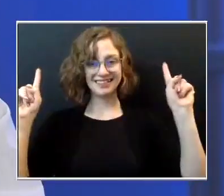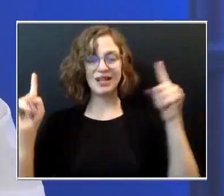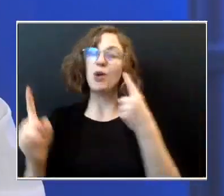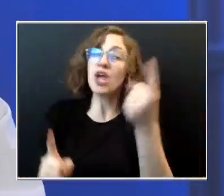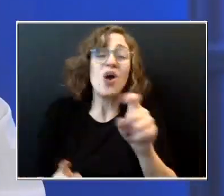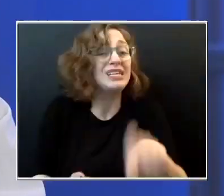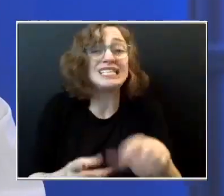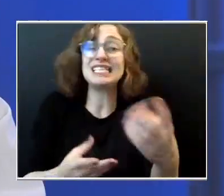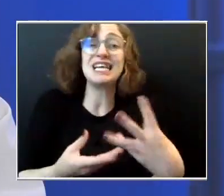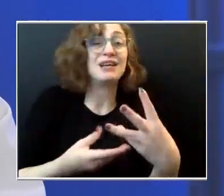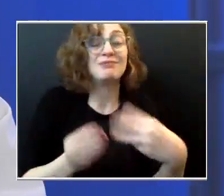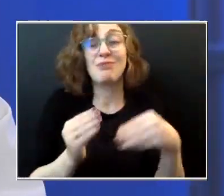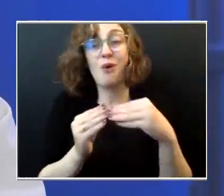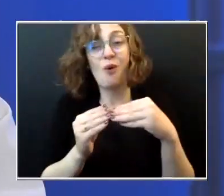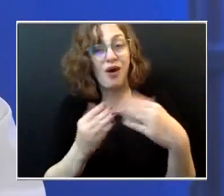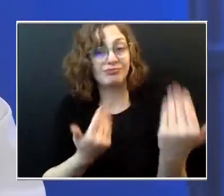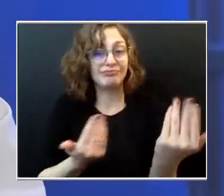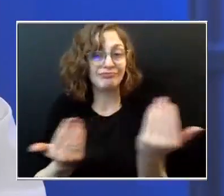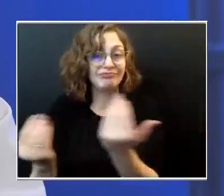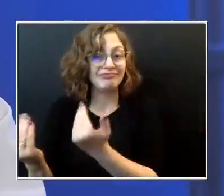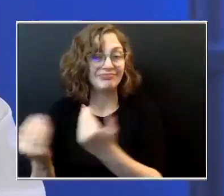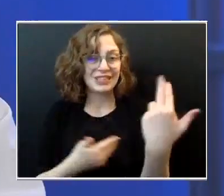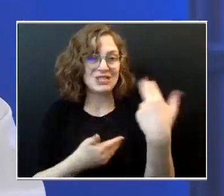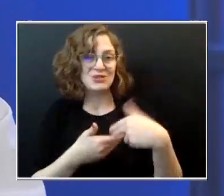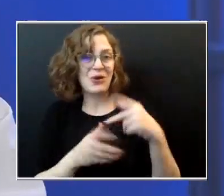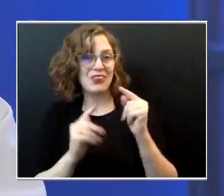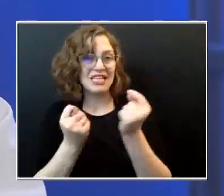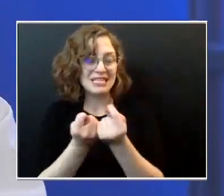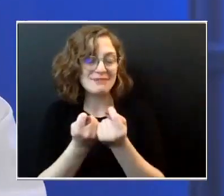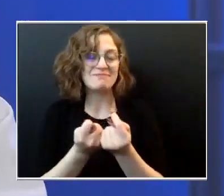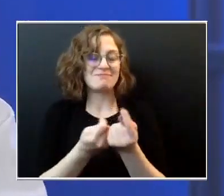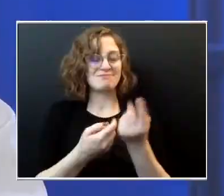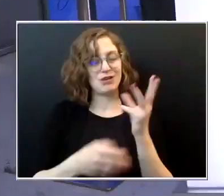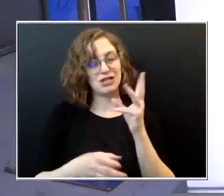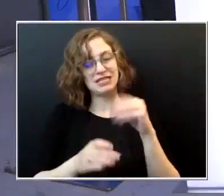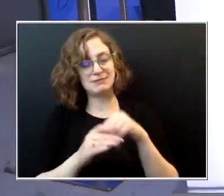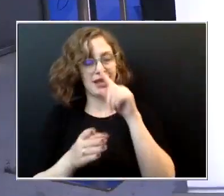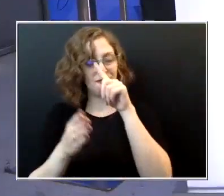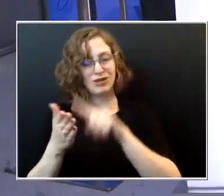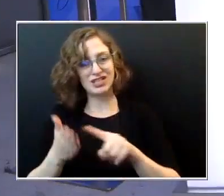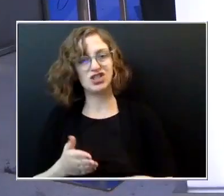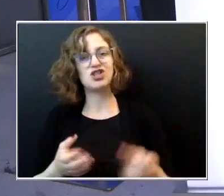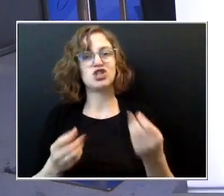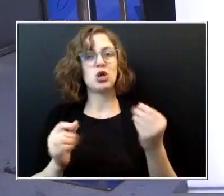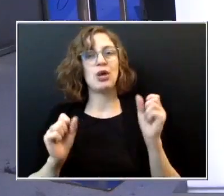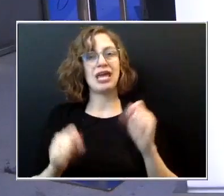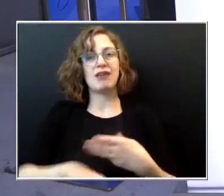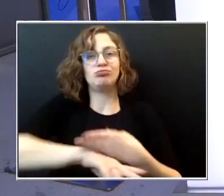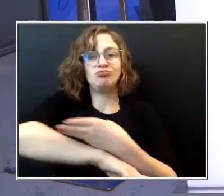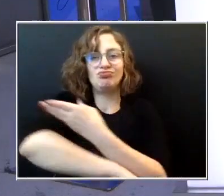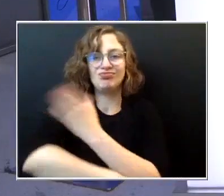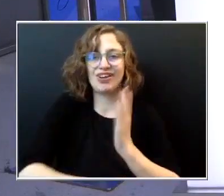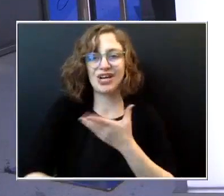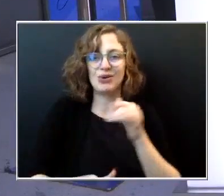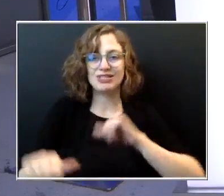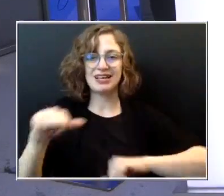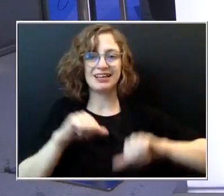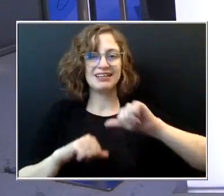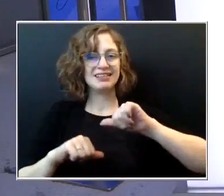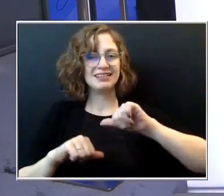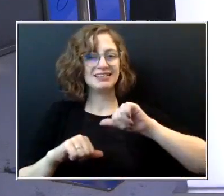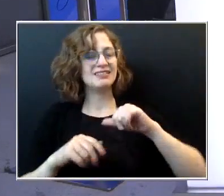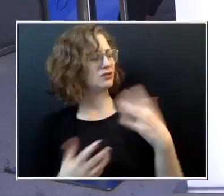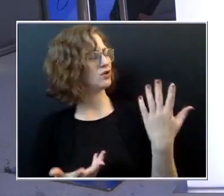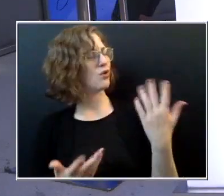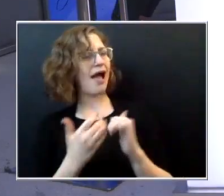joining the team and participating and helping us move the science forward. And how do people enroll? If they're hearing this program, they want to enroll